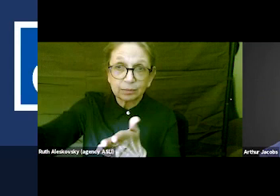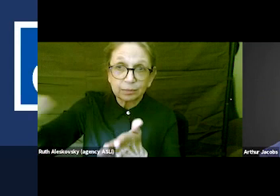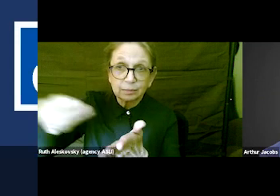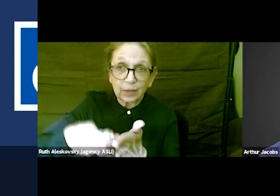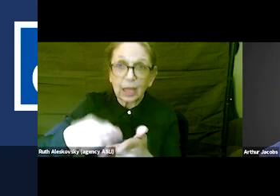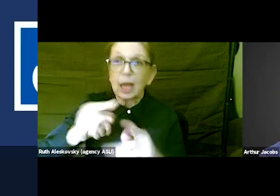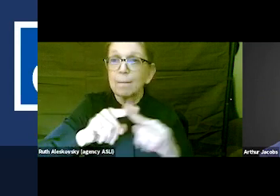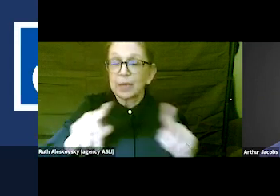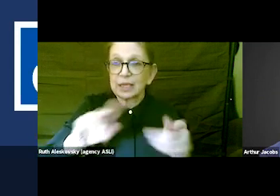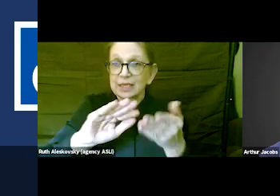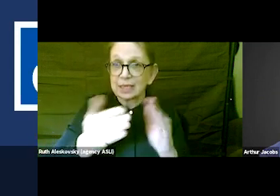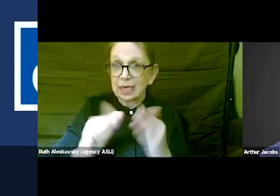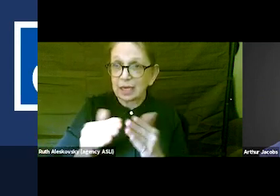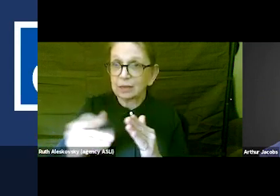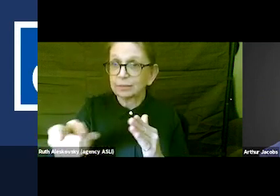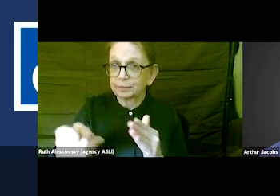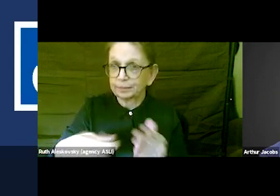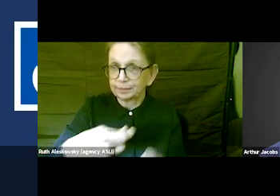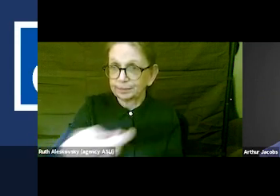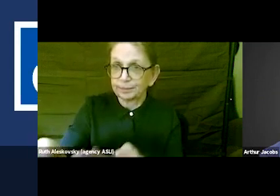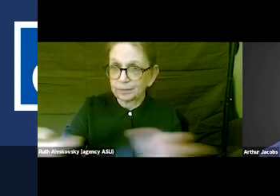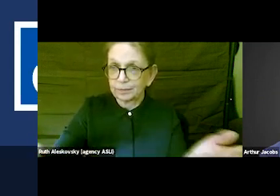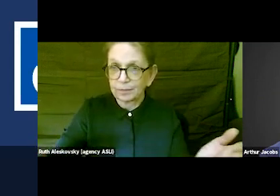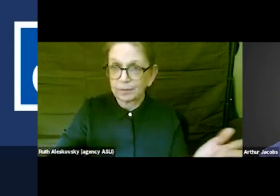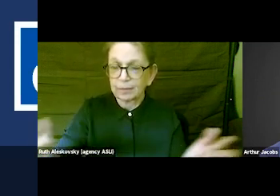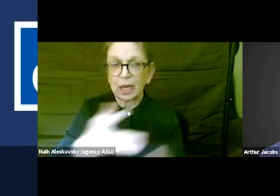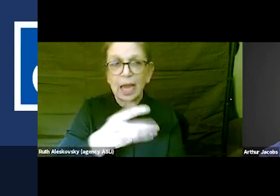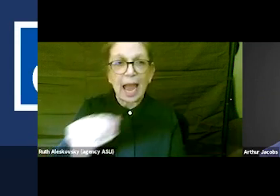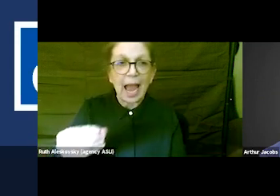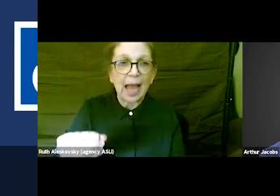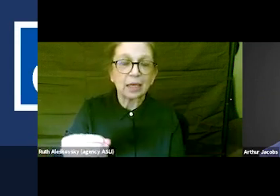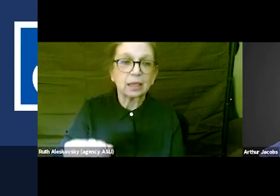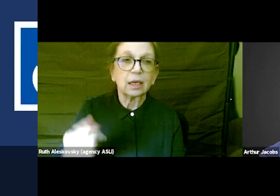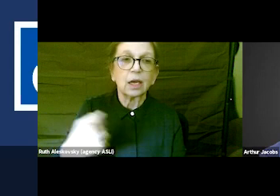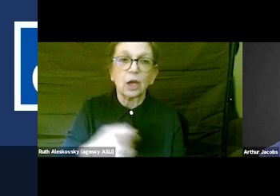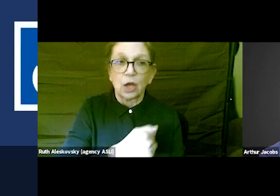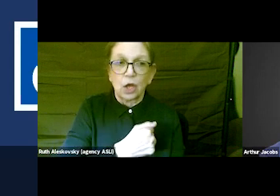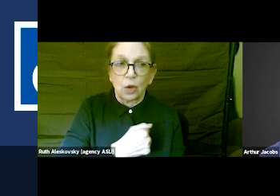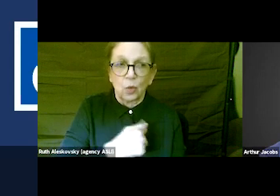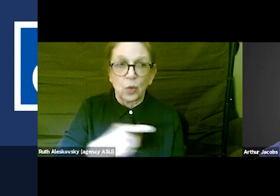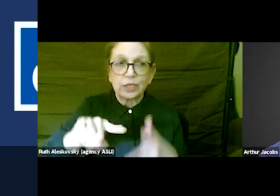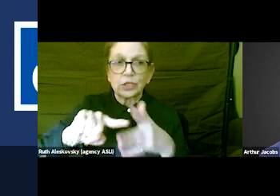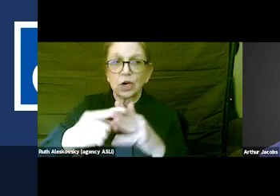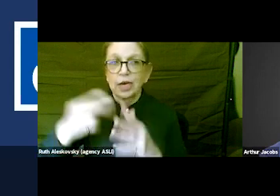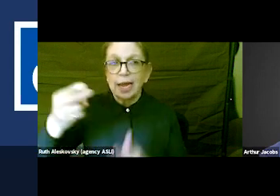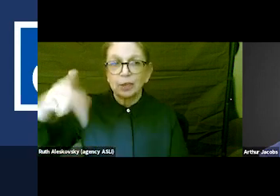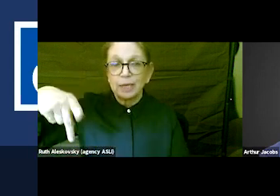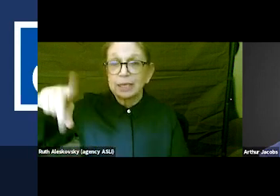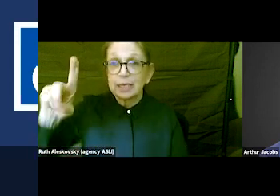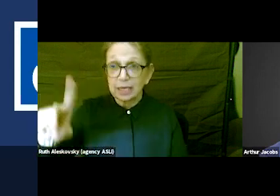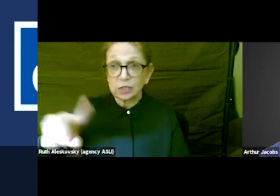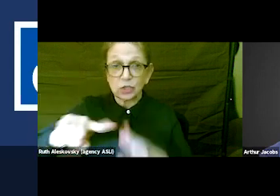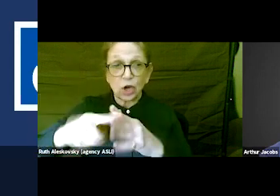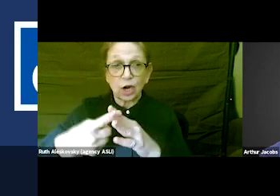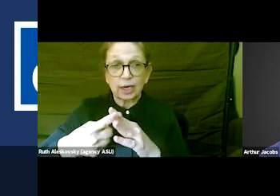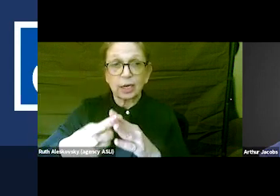state. And as mentioned, HPD launched Housing Connect 2.0 in July of 2020, just a few months after